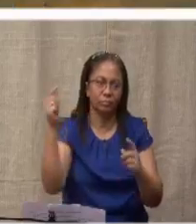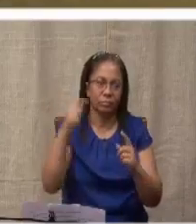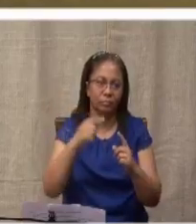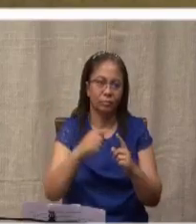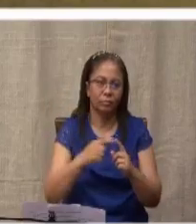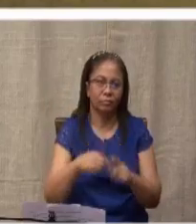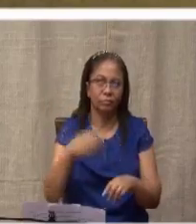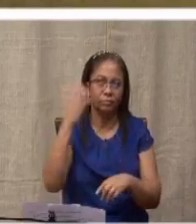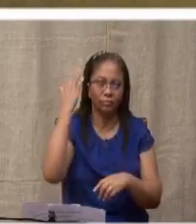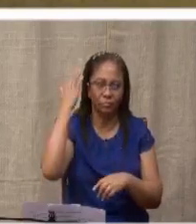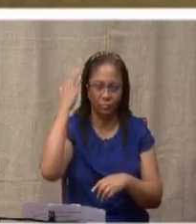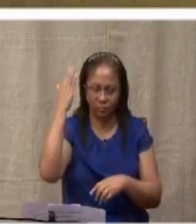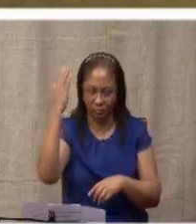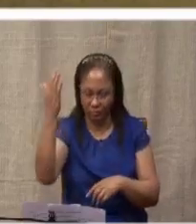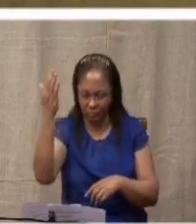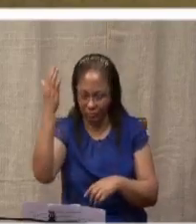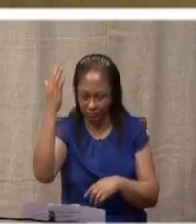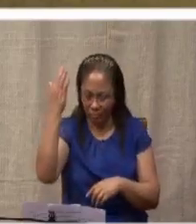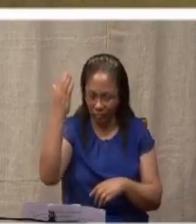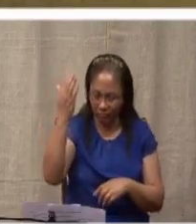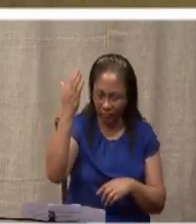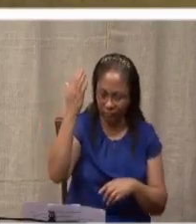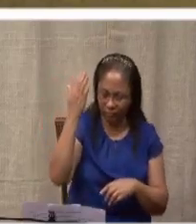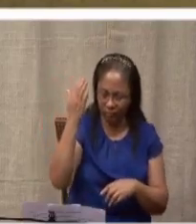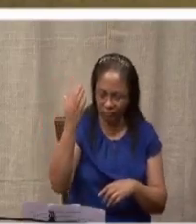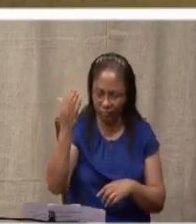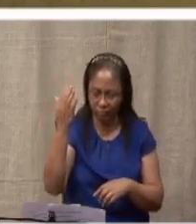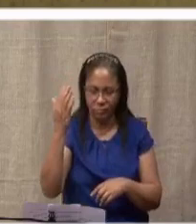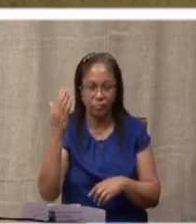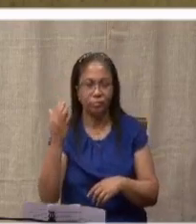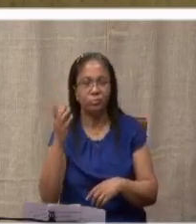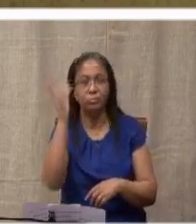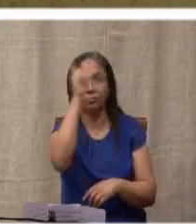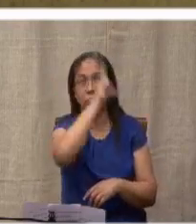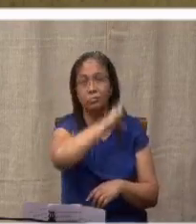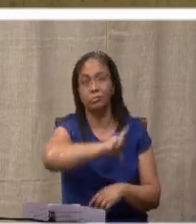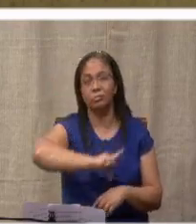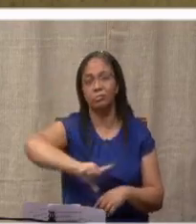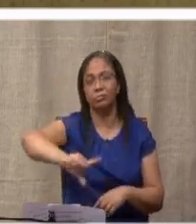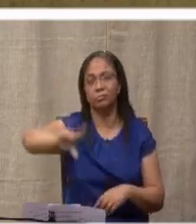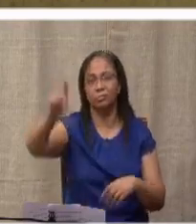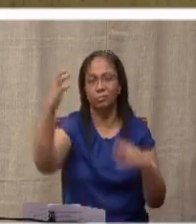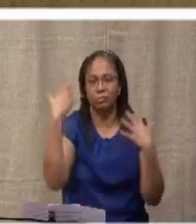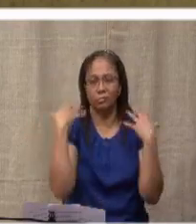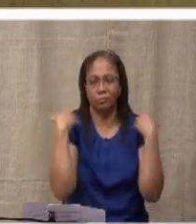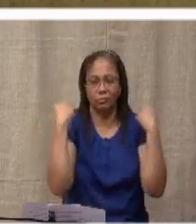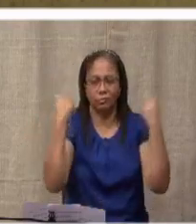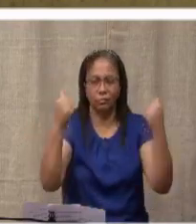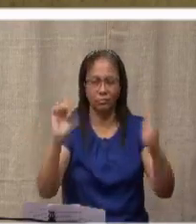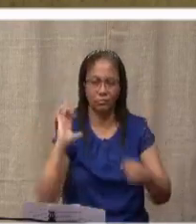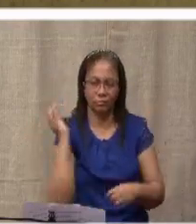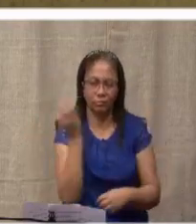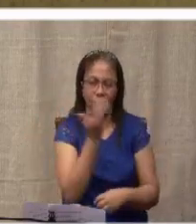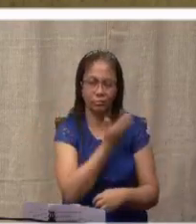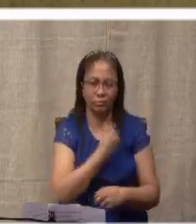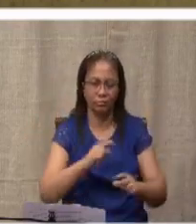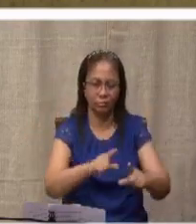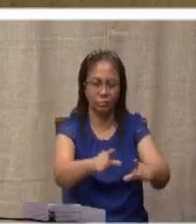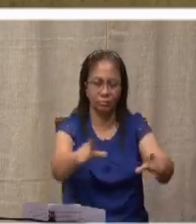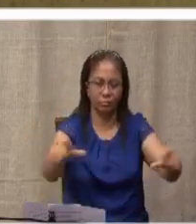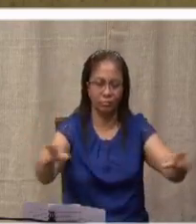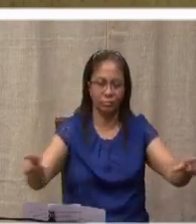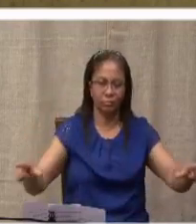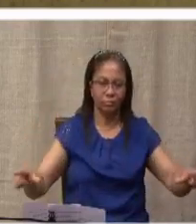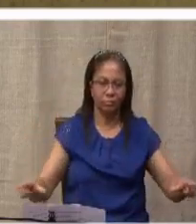back to you lord heal our